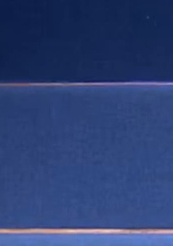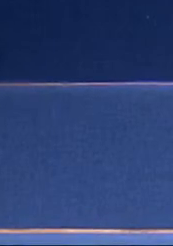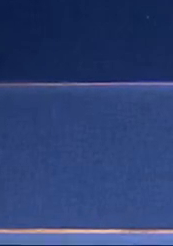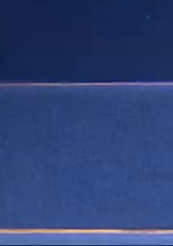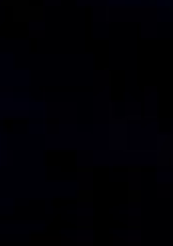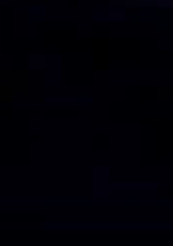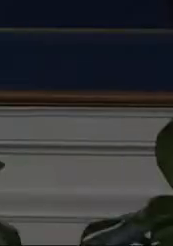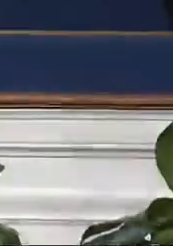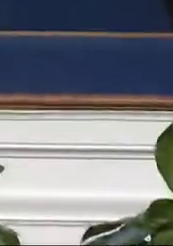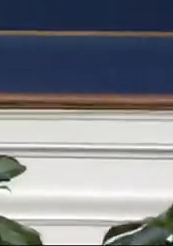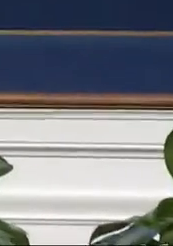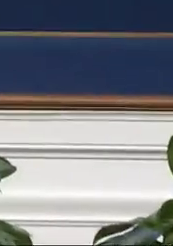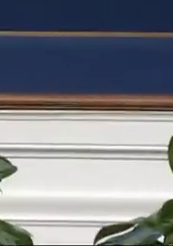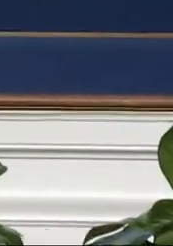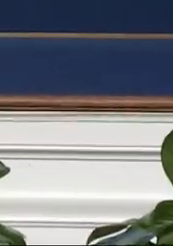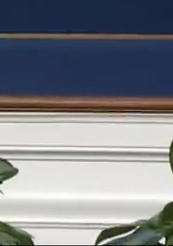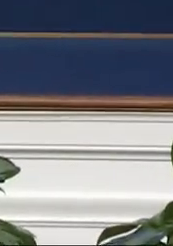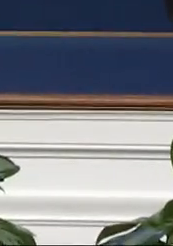us?